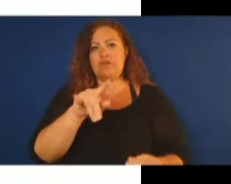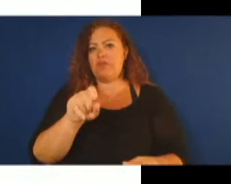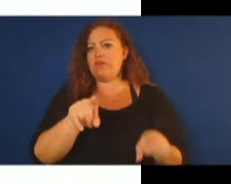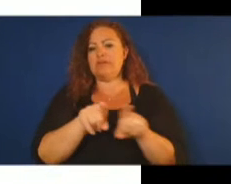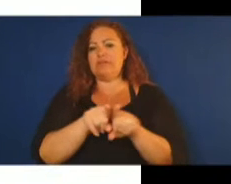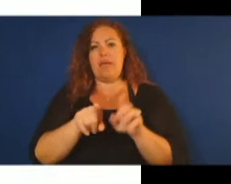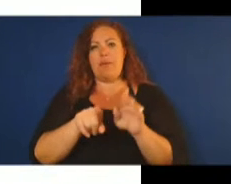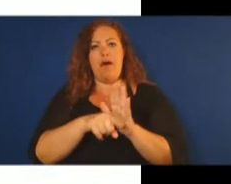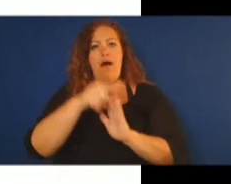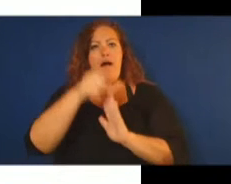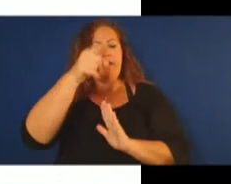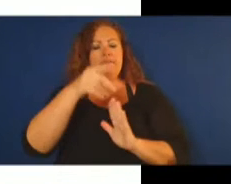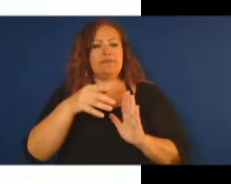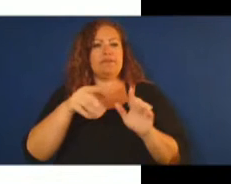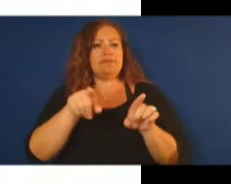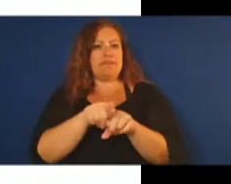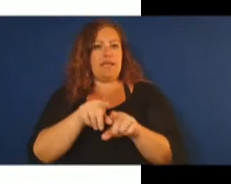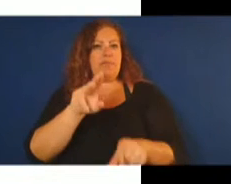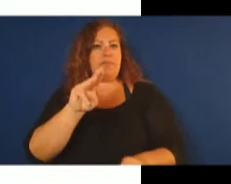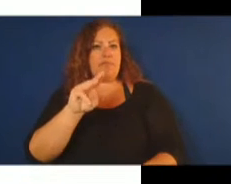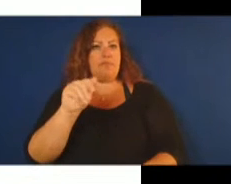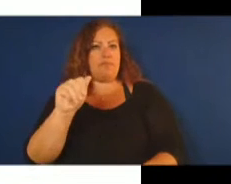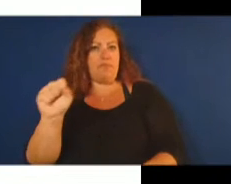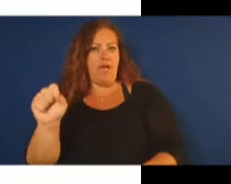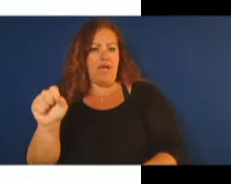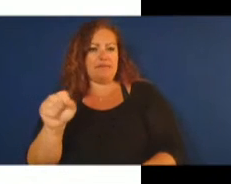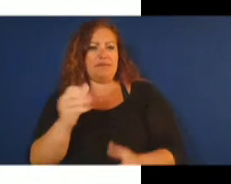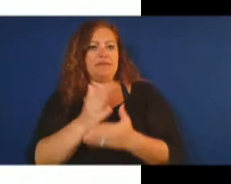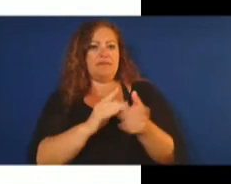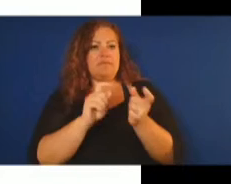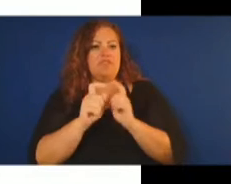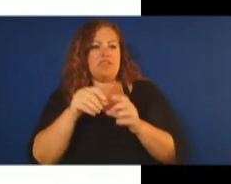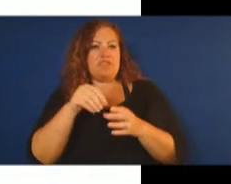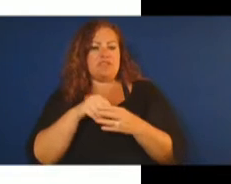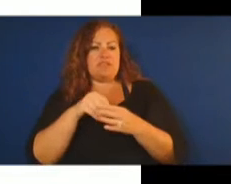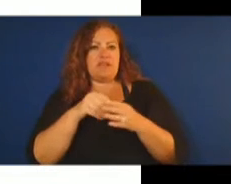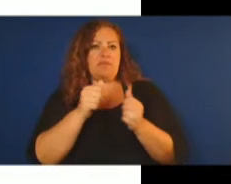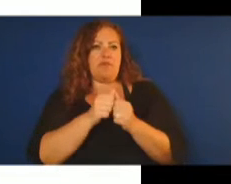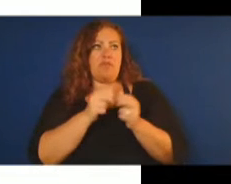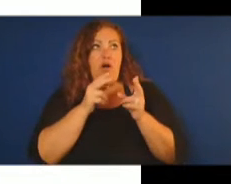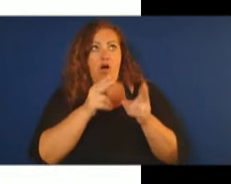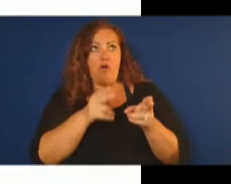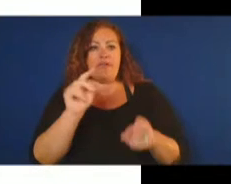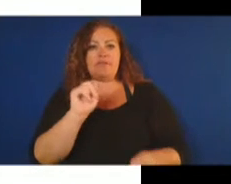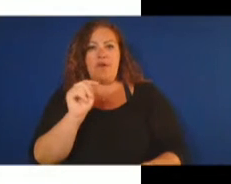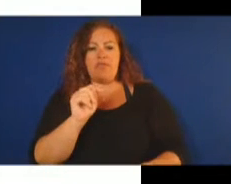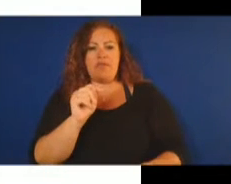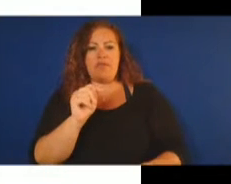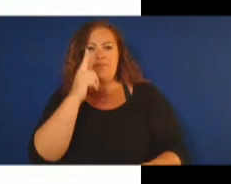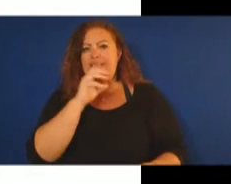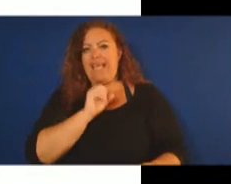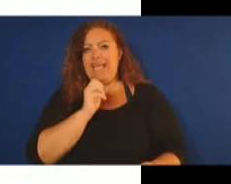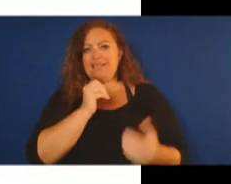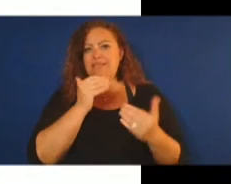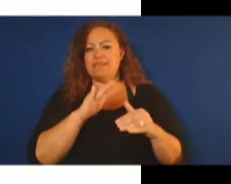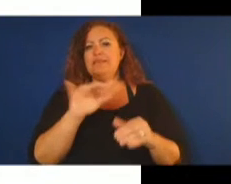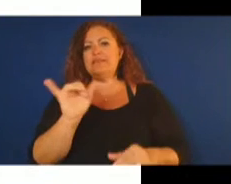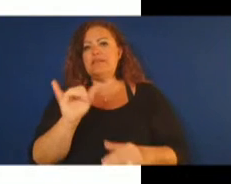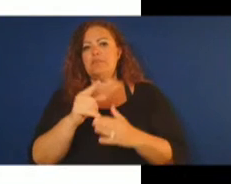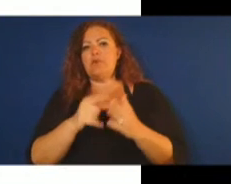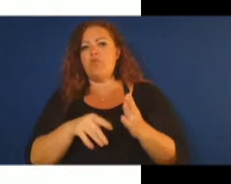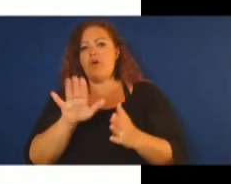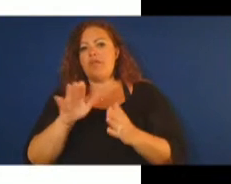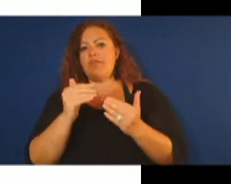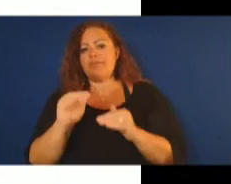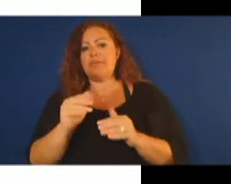mass uh some of what changes is internal because of the size of hallways and bathrooms and age restricted unit so it's similar in scope to what that is retains